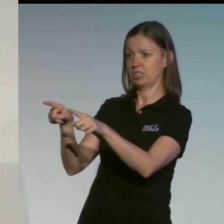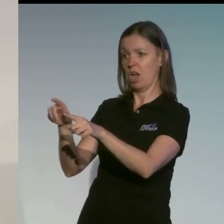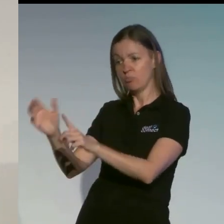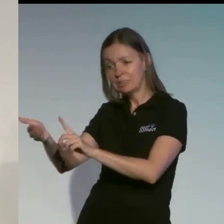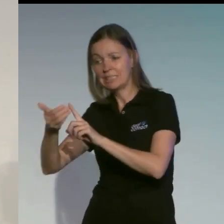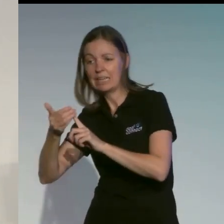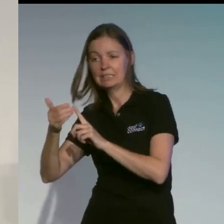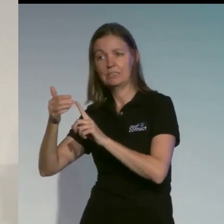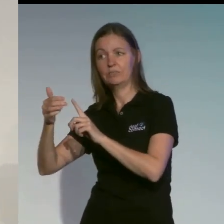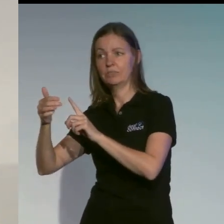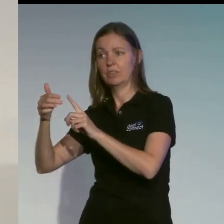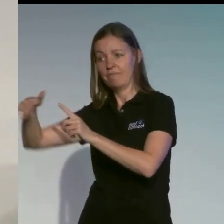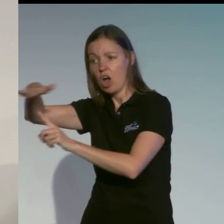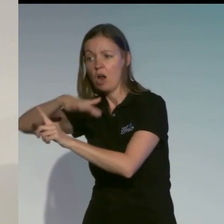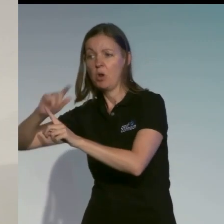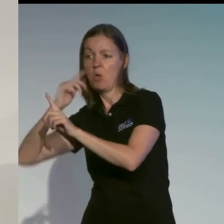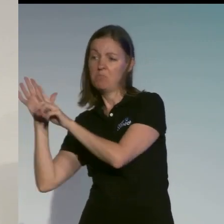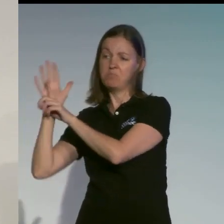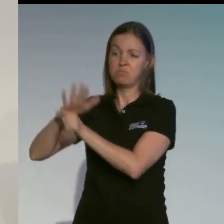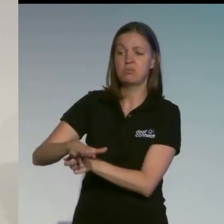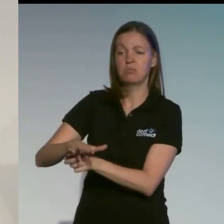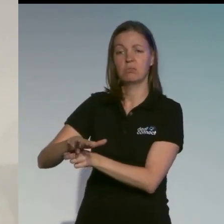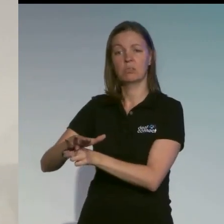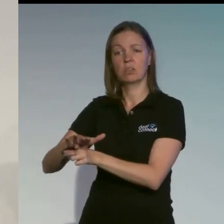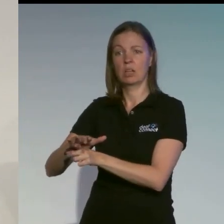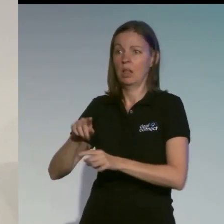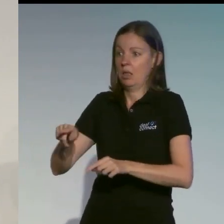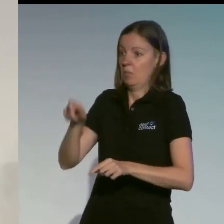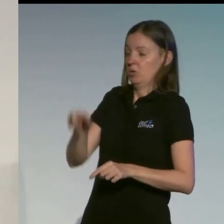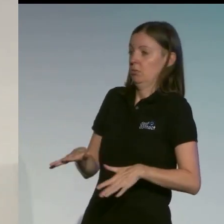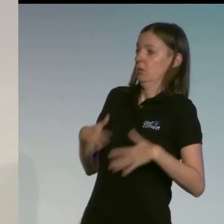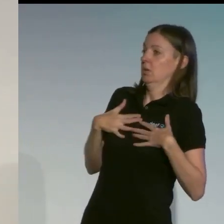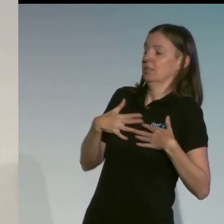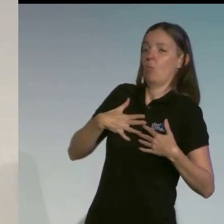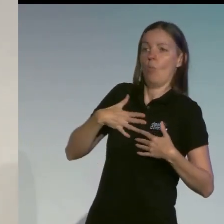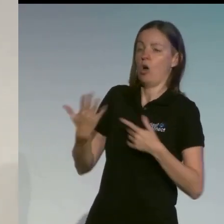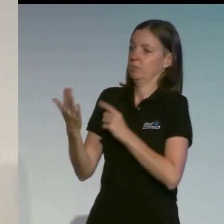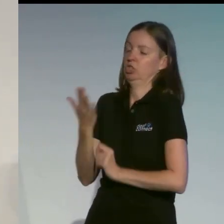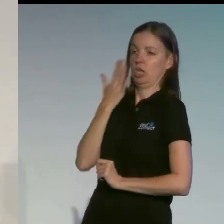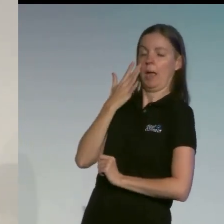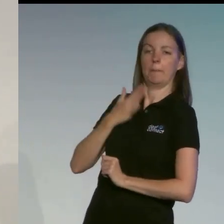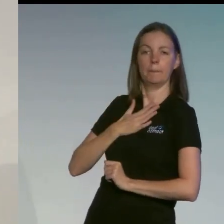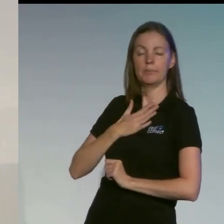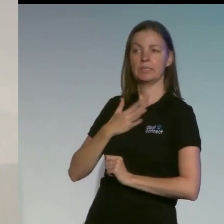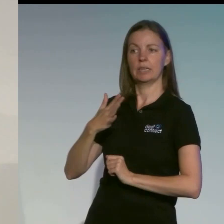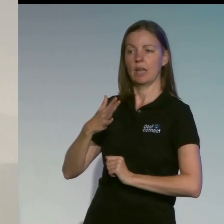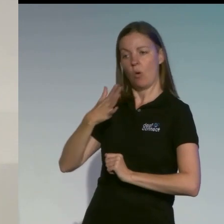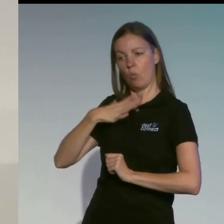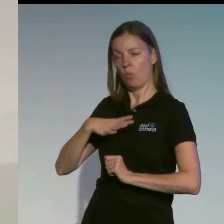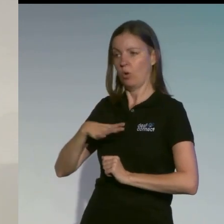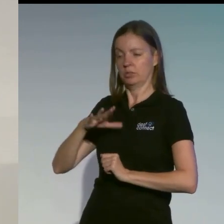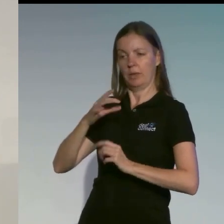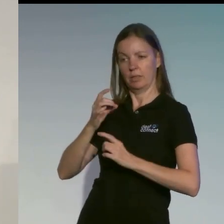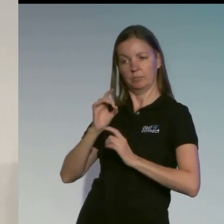factors for them, because they will say that I don't want to bring shame to my family, shame to my culture, and my religion is telling me that I can't be who I am. And so you really